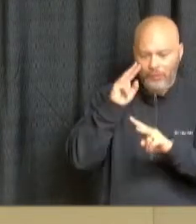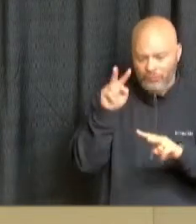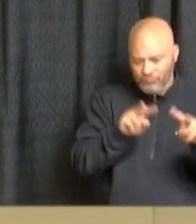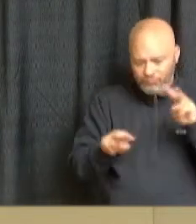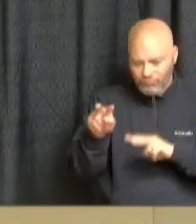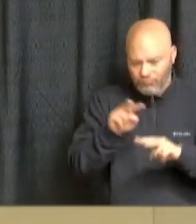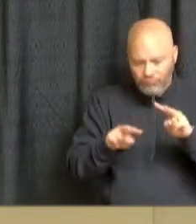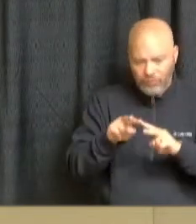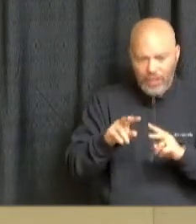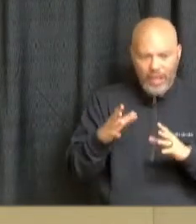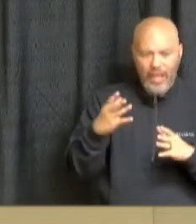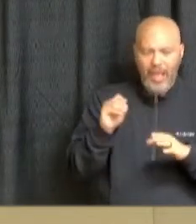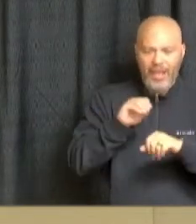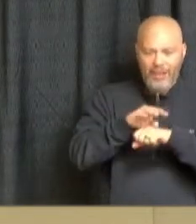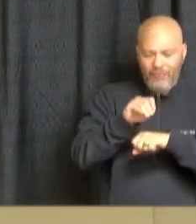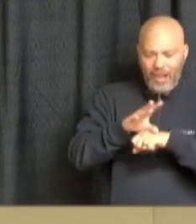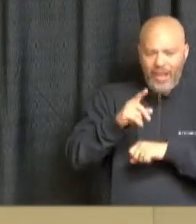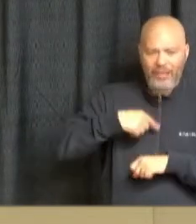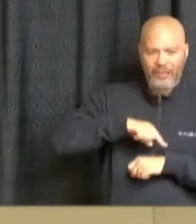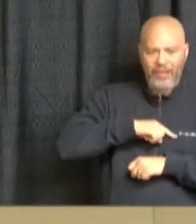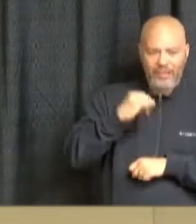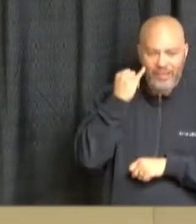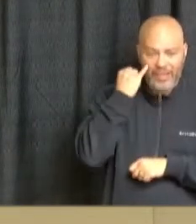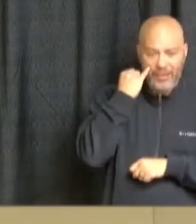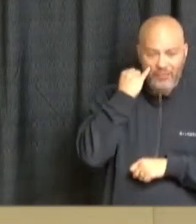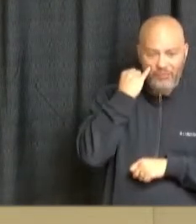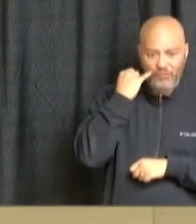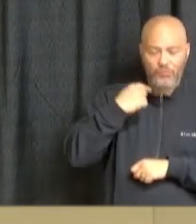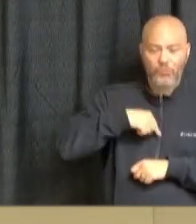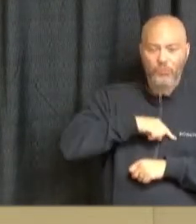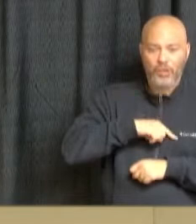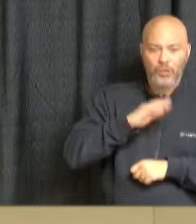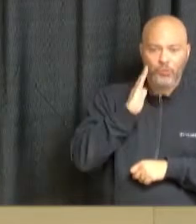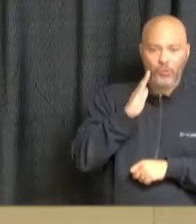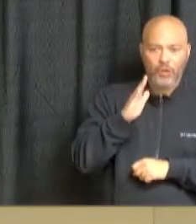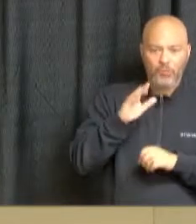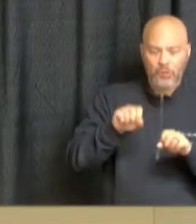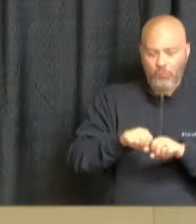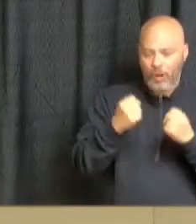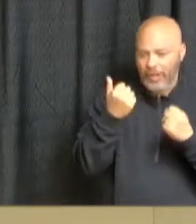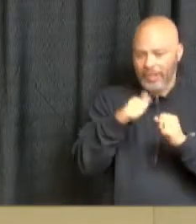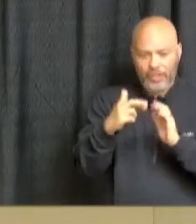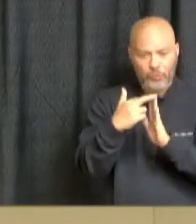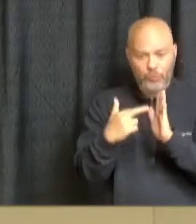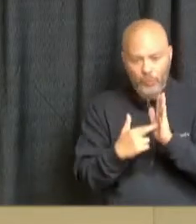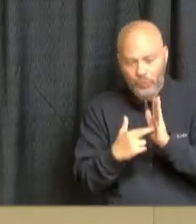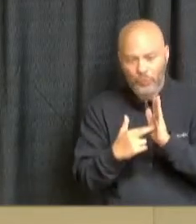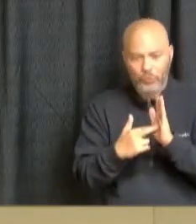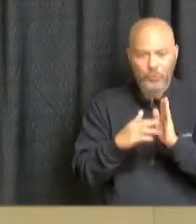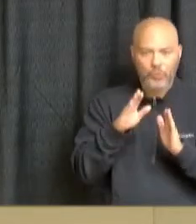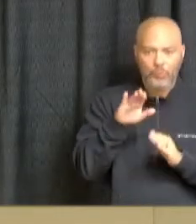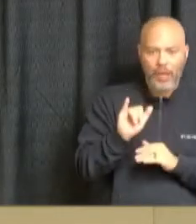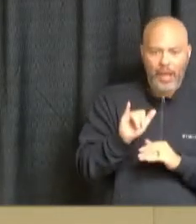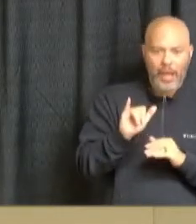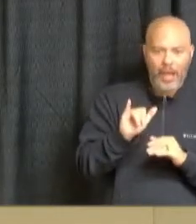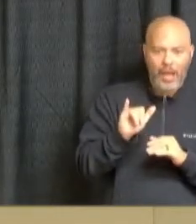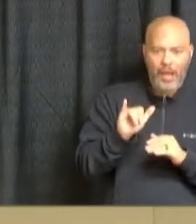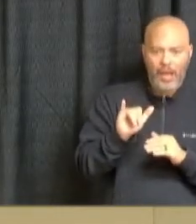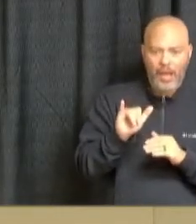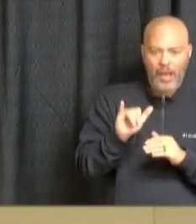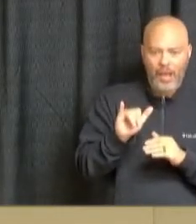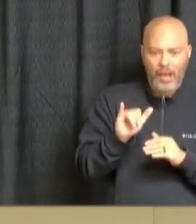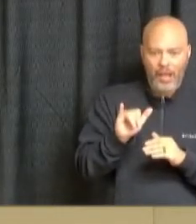it and kind of advise us if we would be breaking a rule by taking